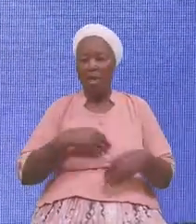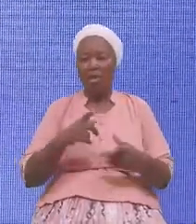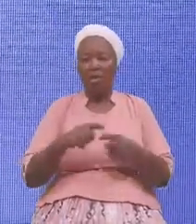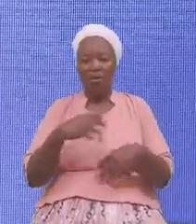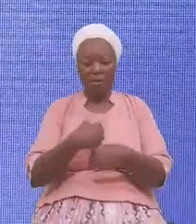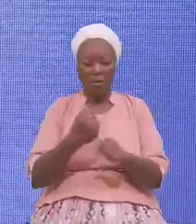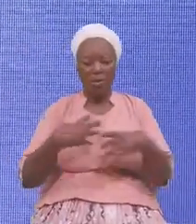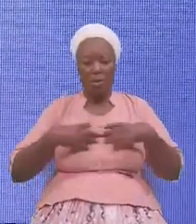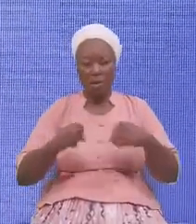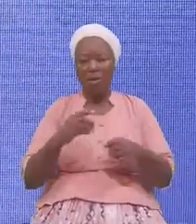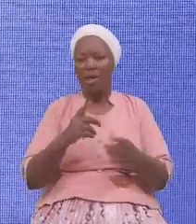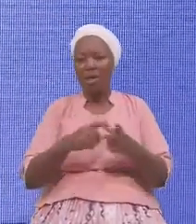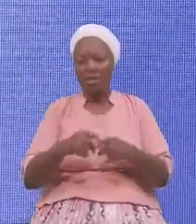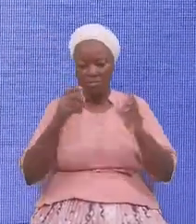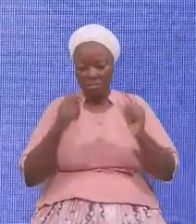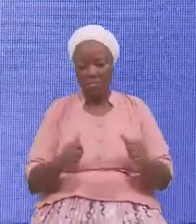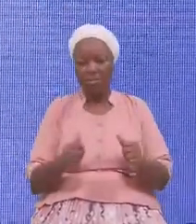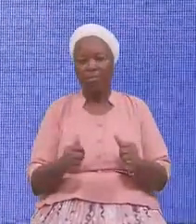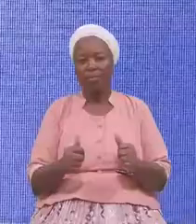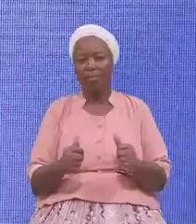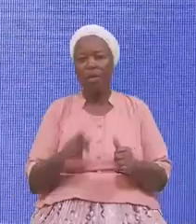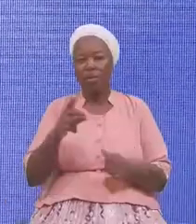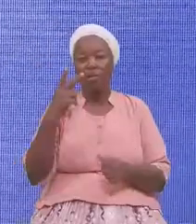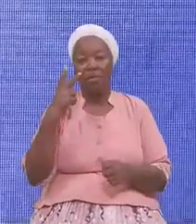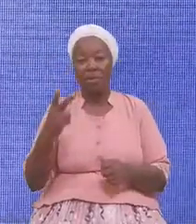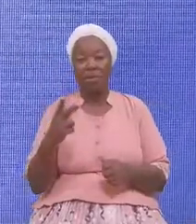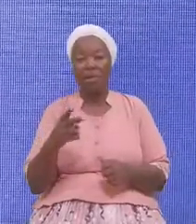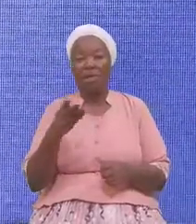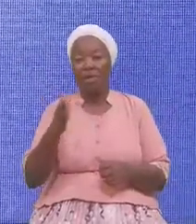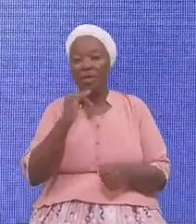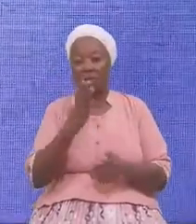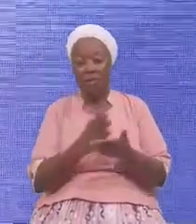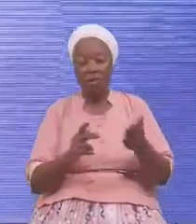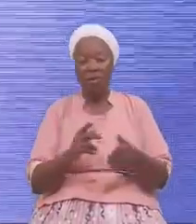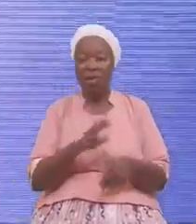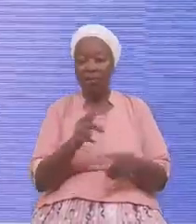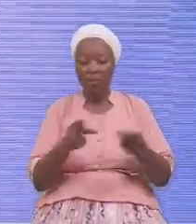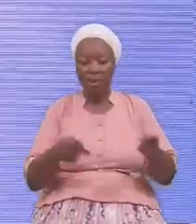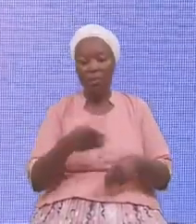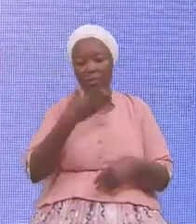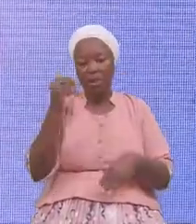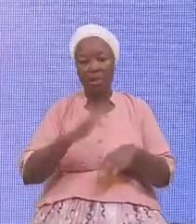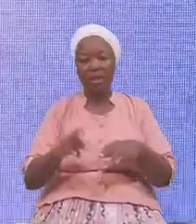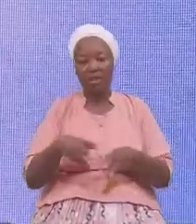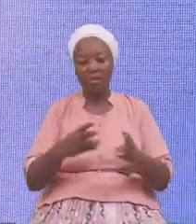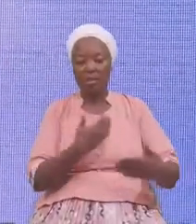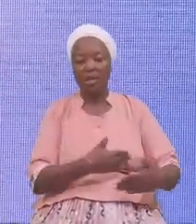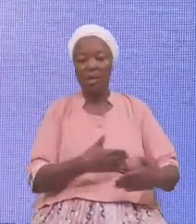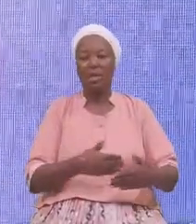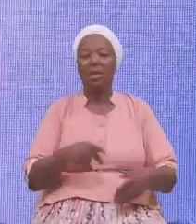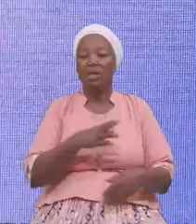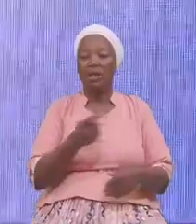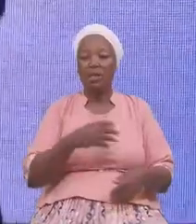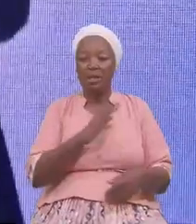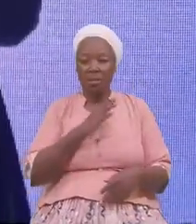whole, all of a sudden you see there is somewhere better than the wayside. There is